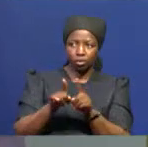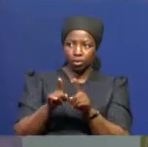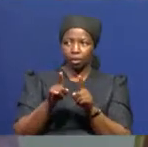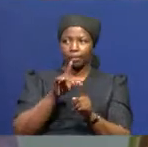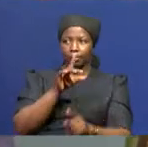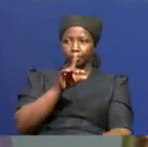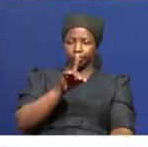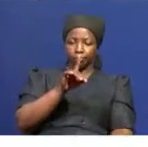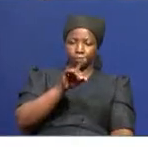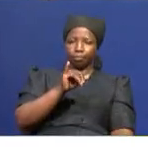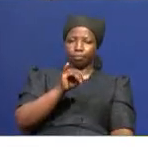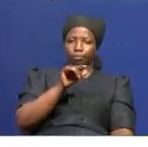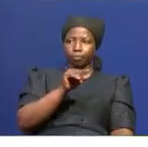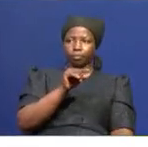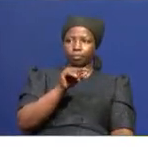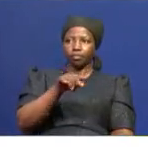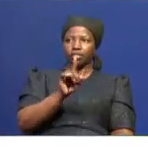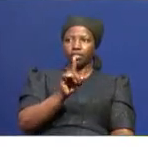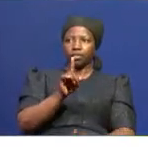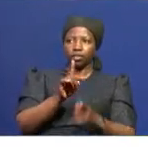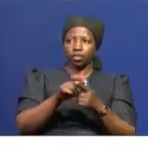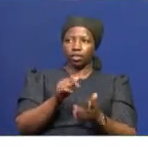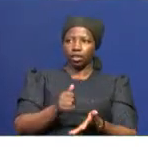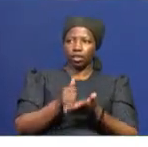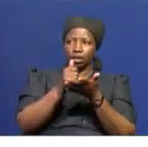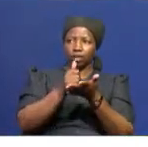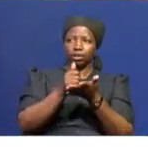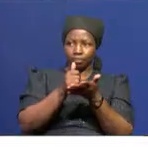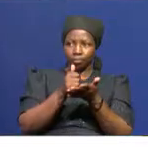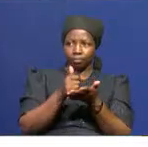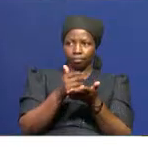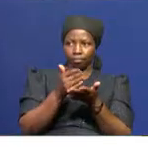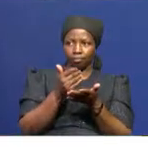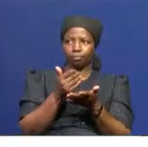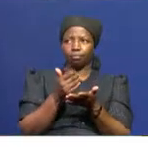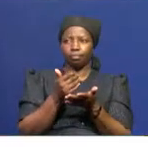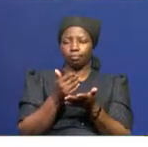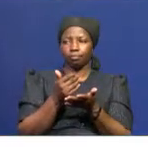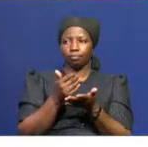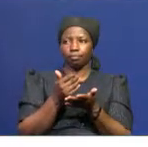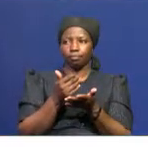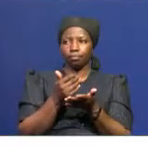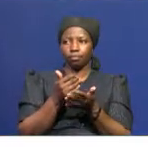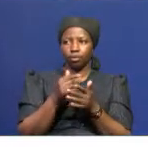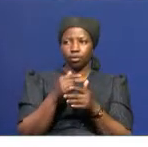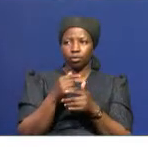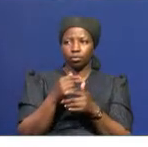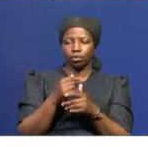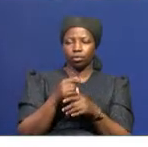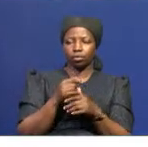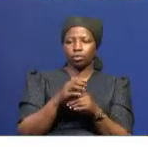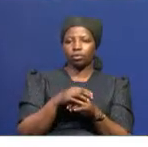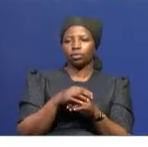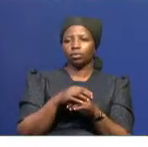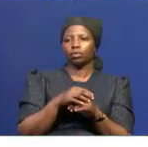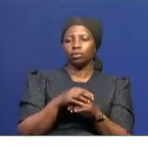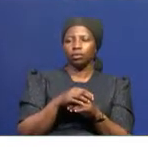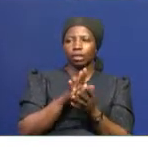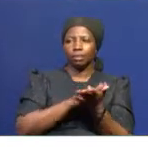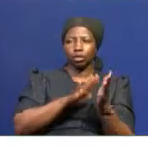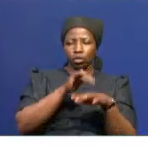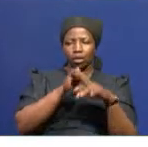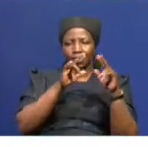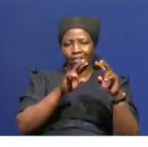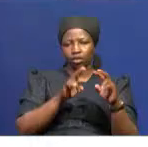the DIG himself to assess the extent of his involvement based on the investigations that are going,